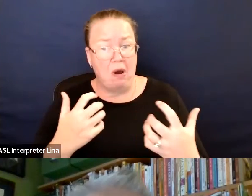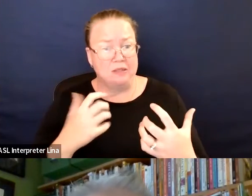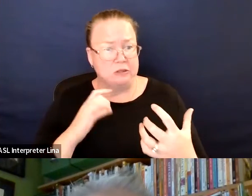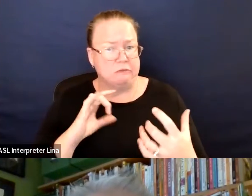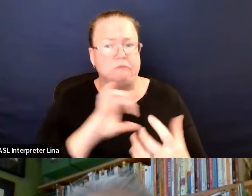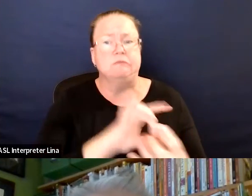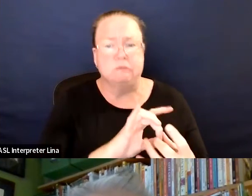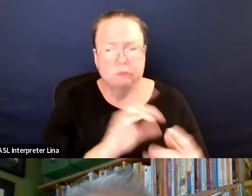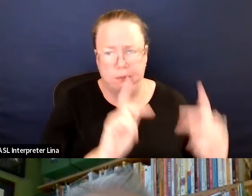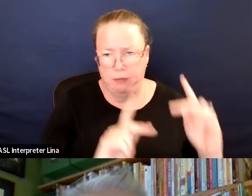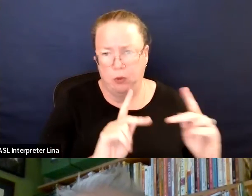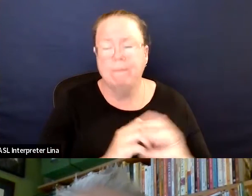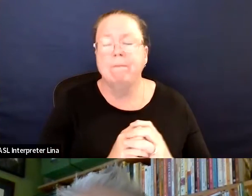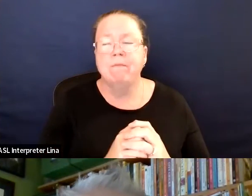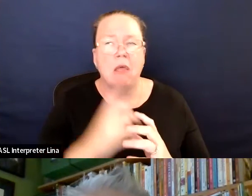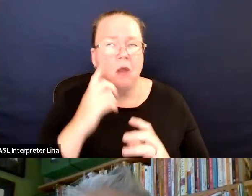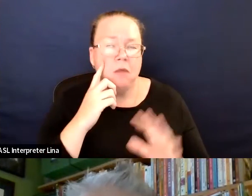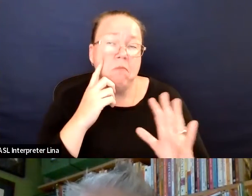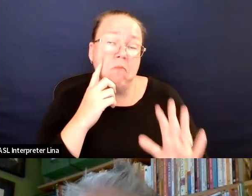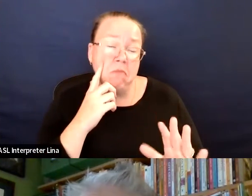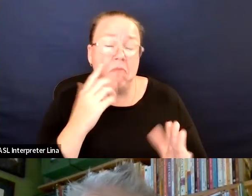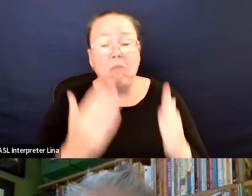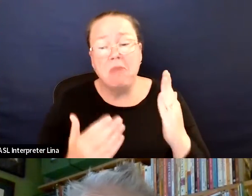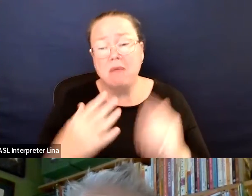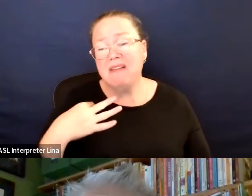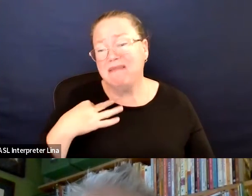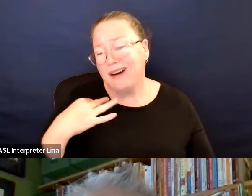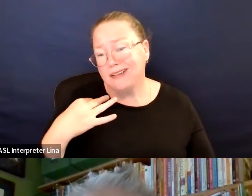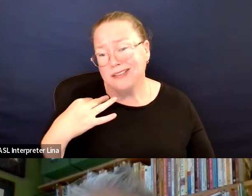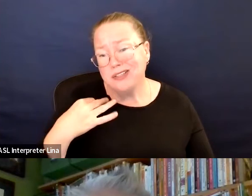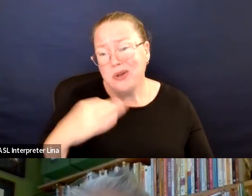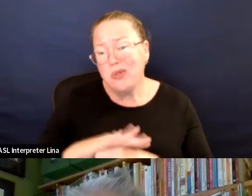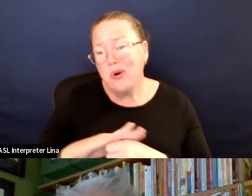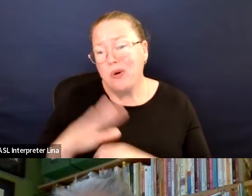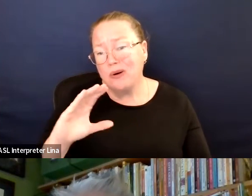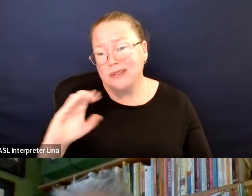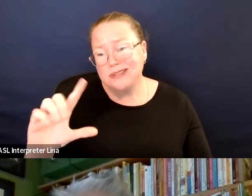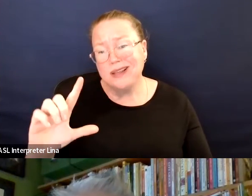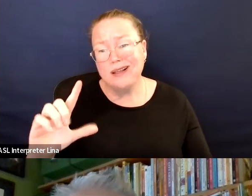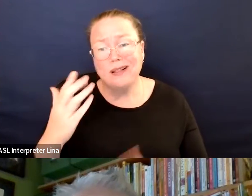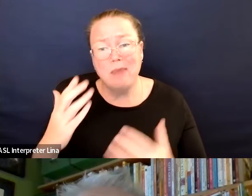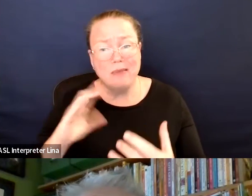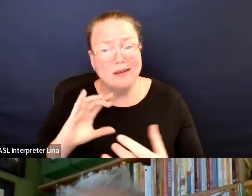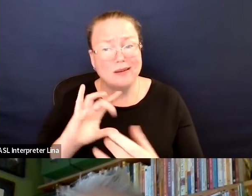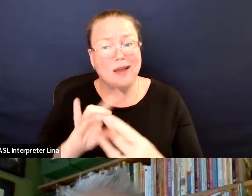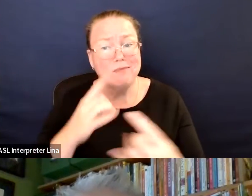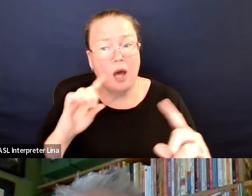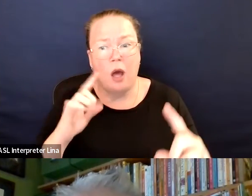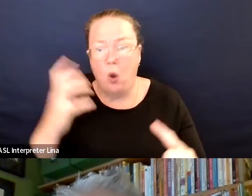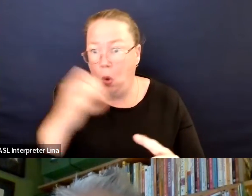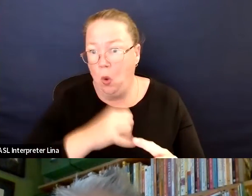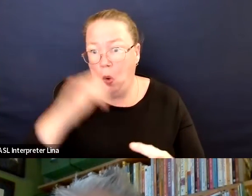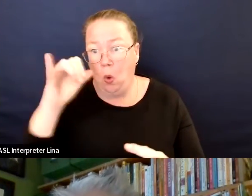with people. And so I thought, well, maybe I should volunteer at the local SIL. Maybe I will get connected. Oh boy, did I